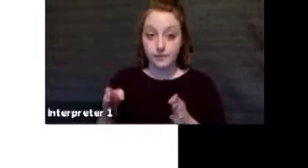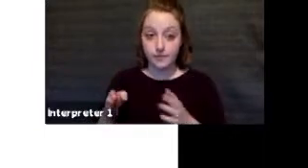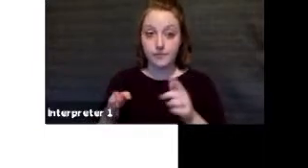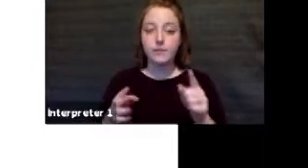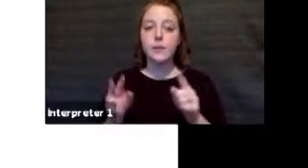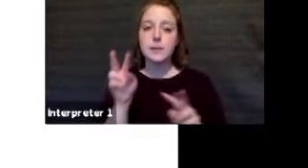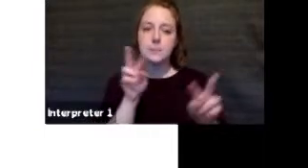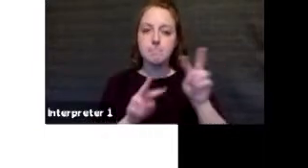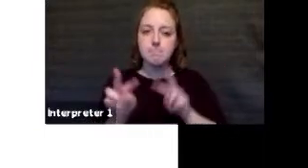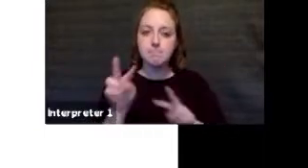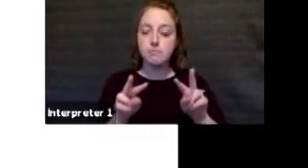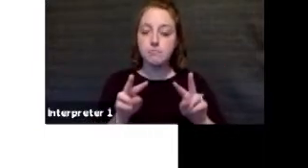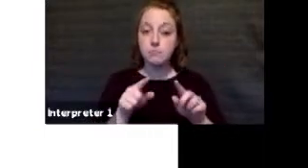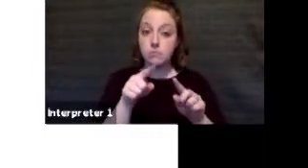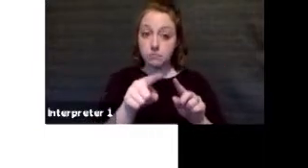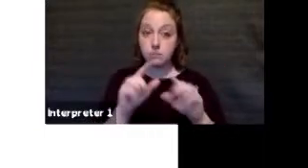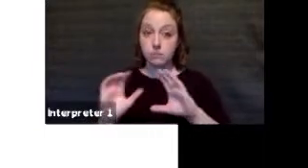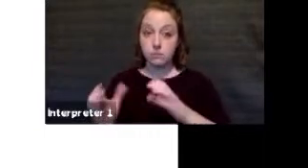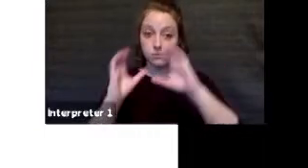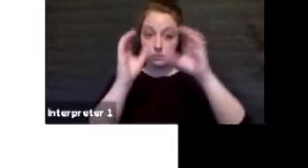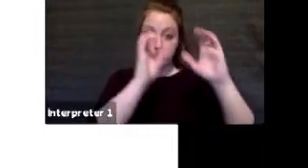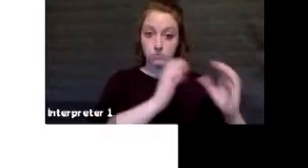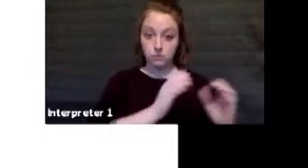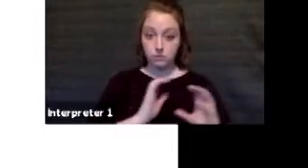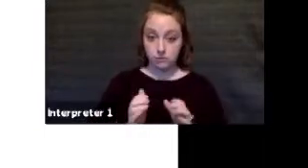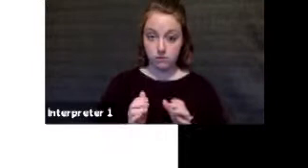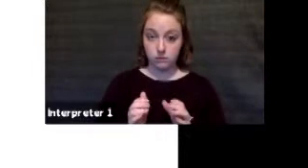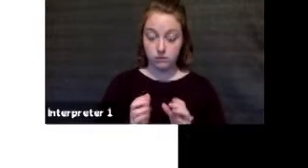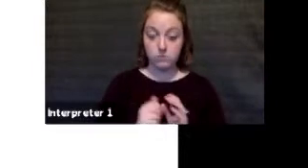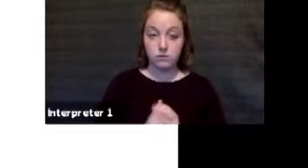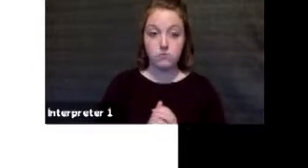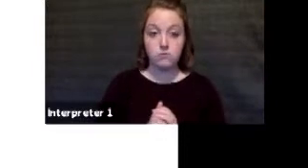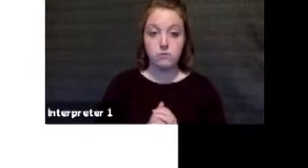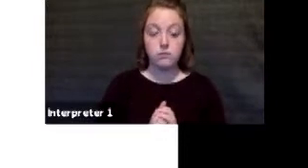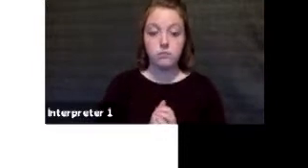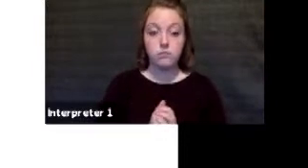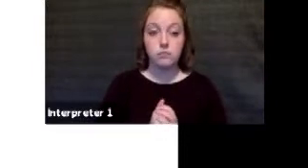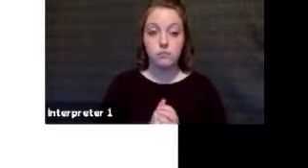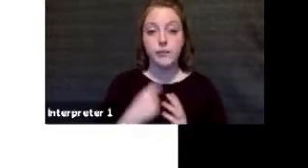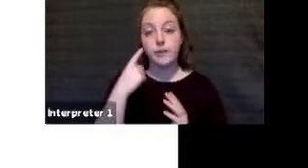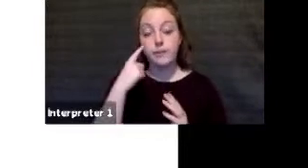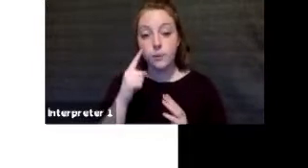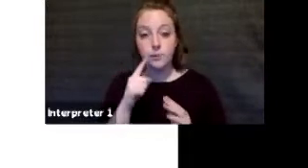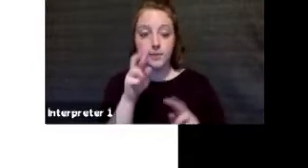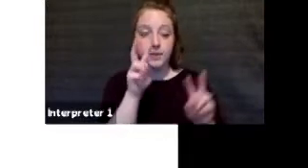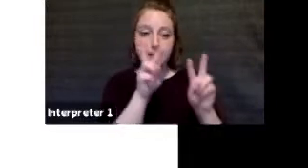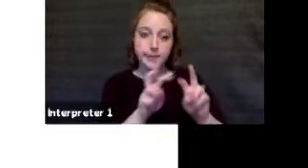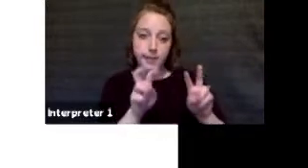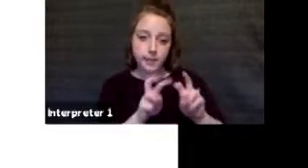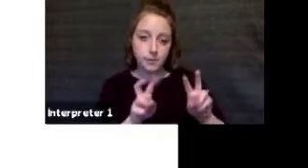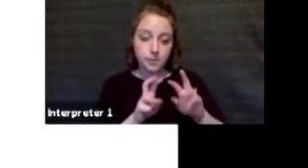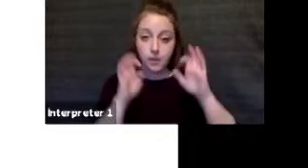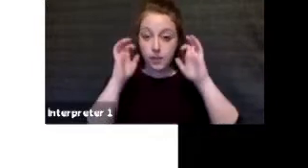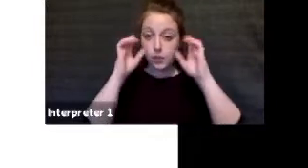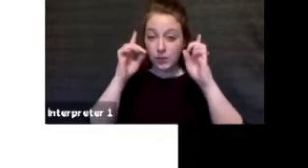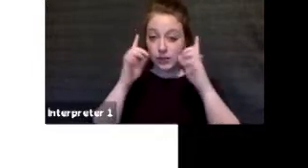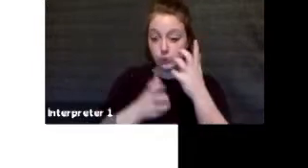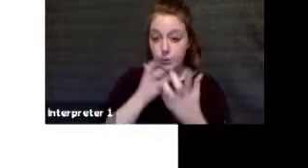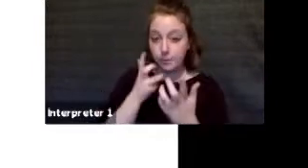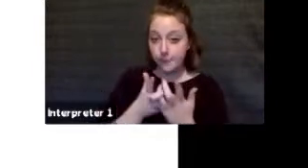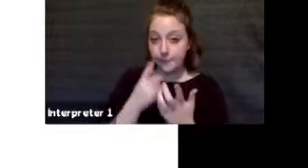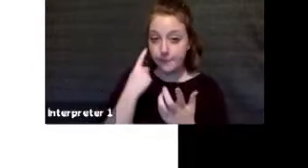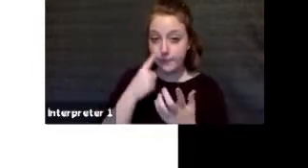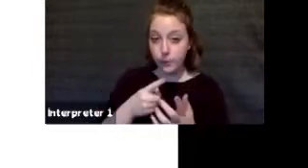categories, we've looked through all of these categories as we move forward about the facility assessment and educational suitability of the campuses,